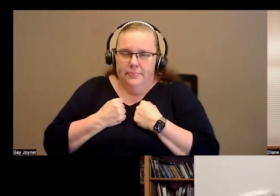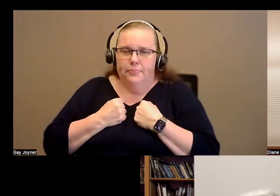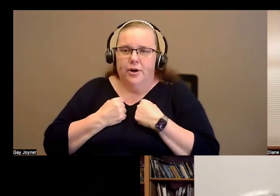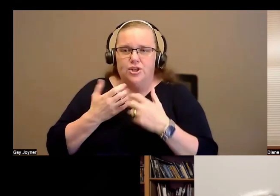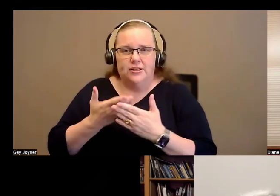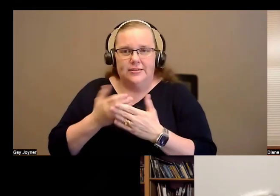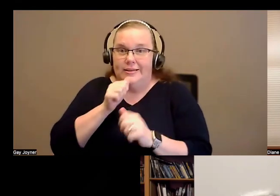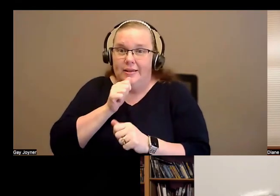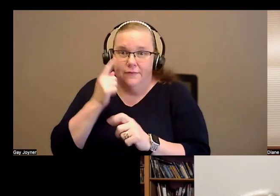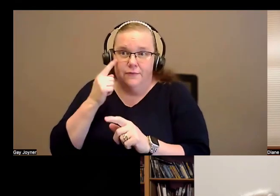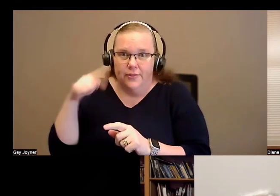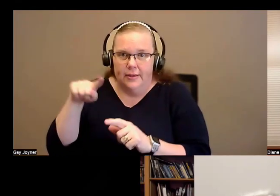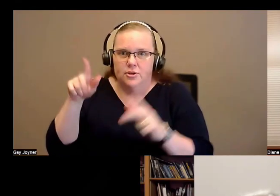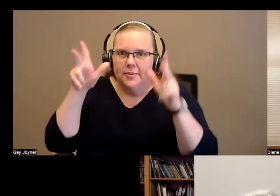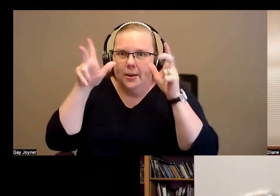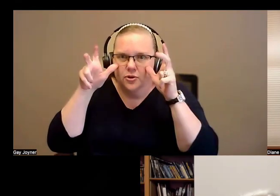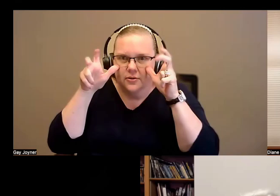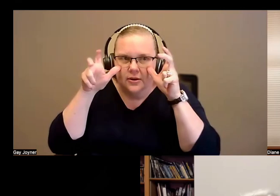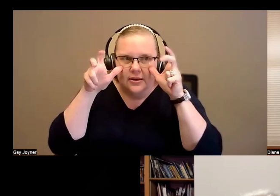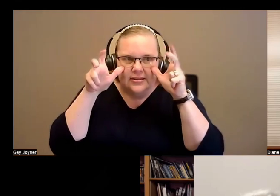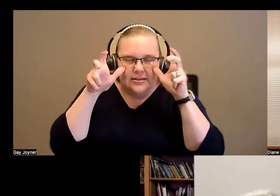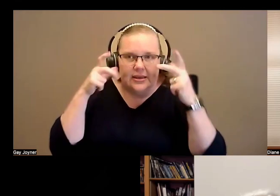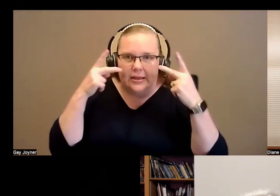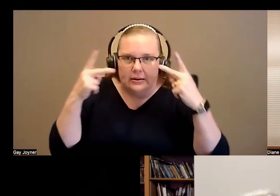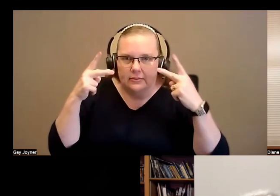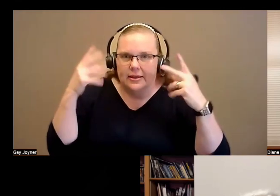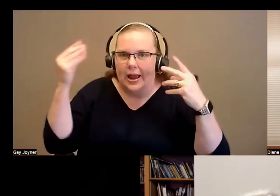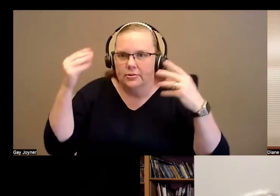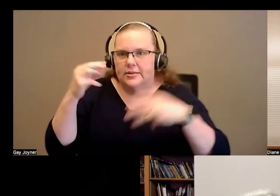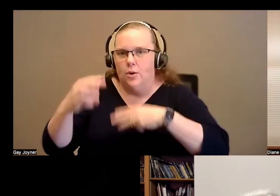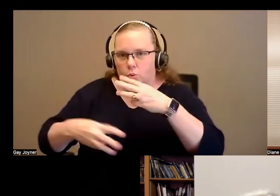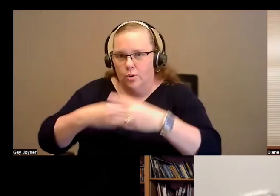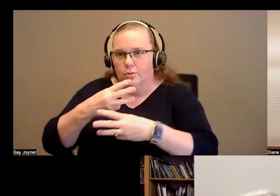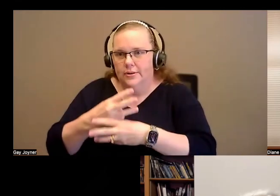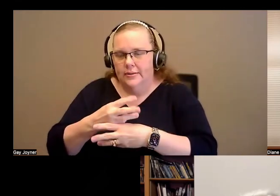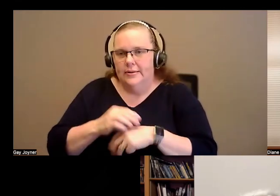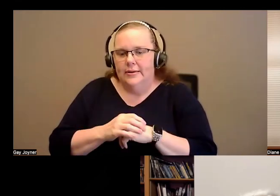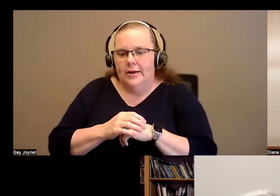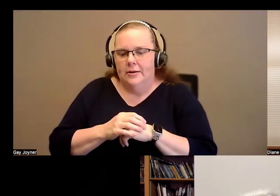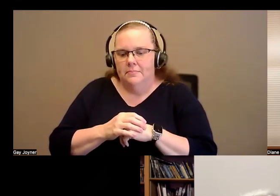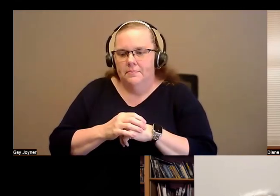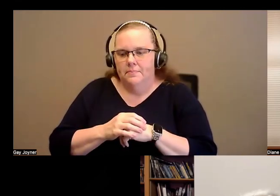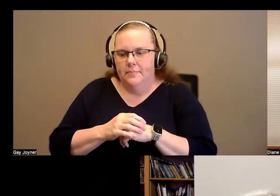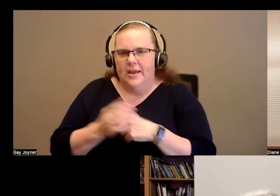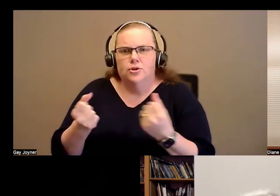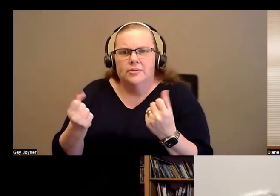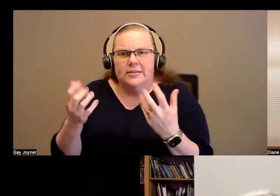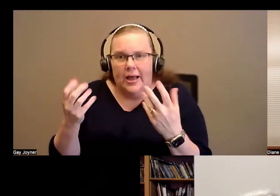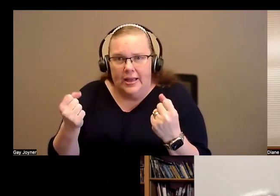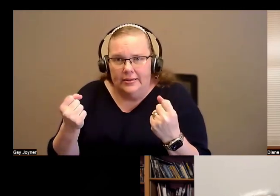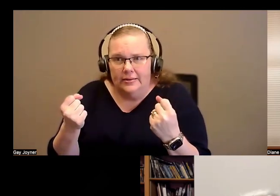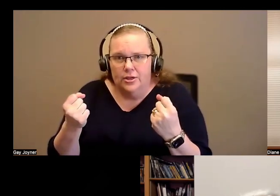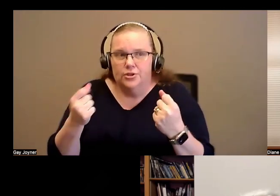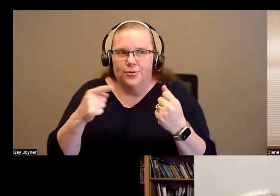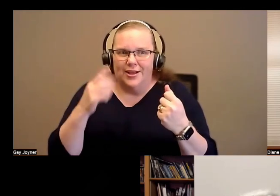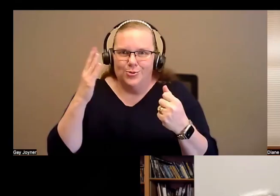a precious gift for them to be able to see the outside world um, and to